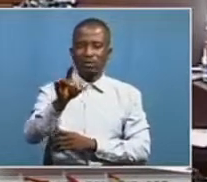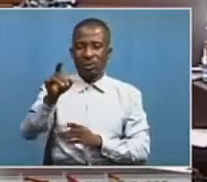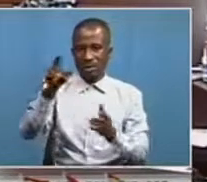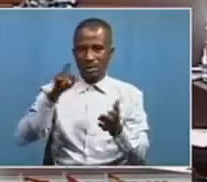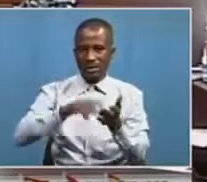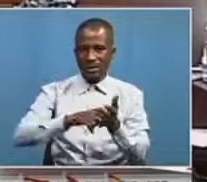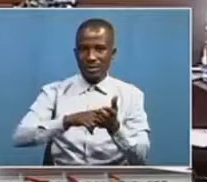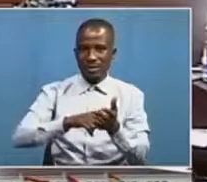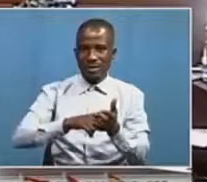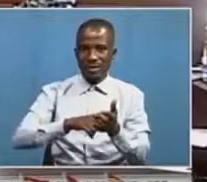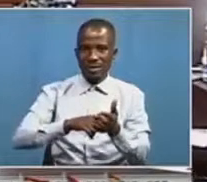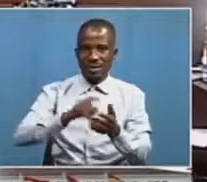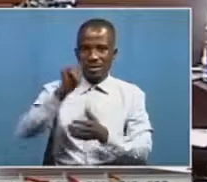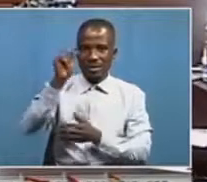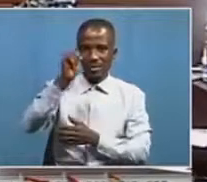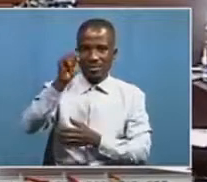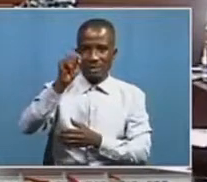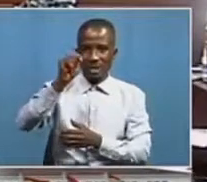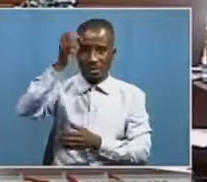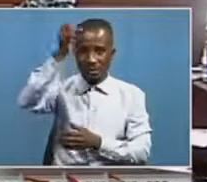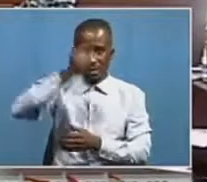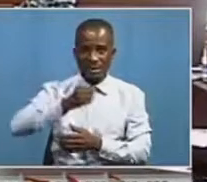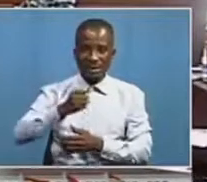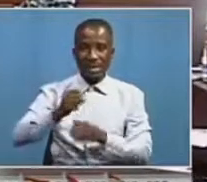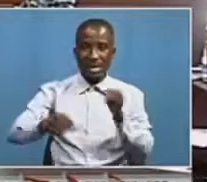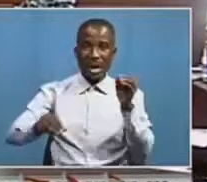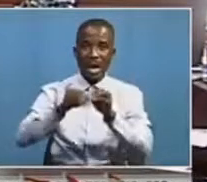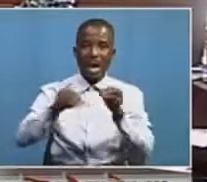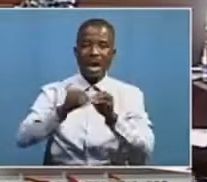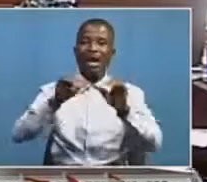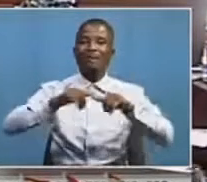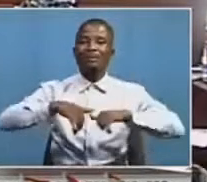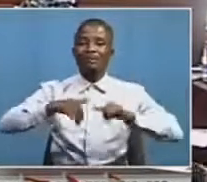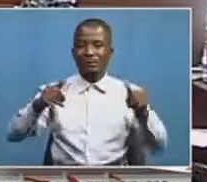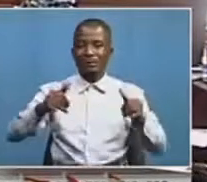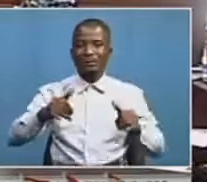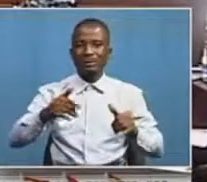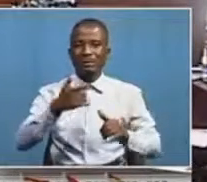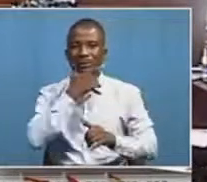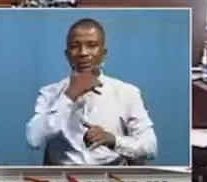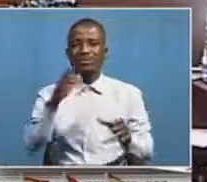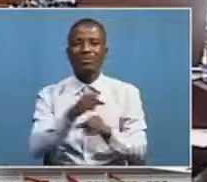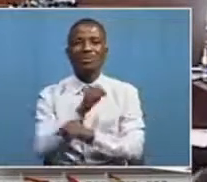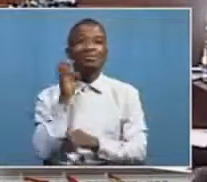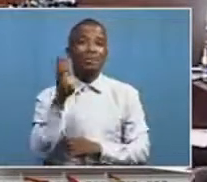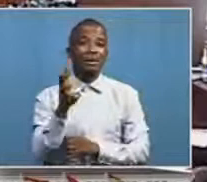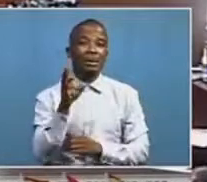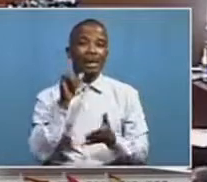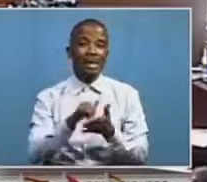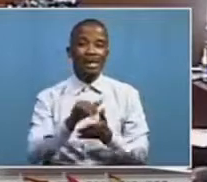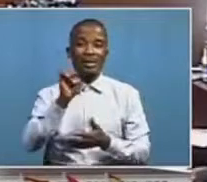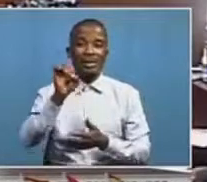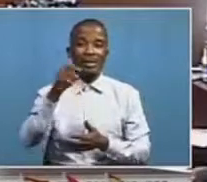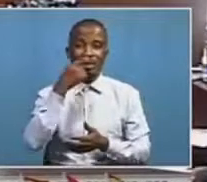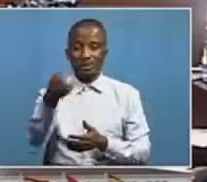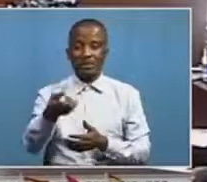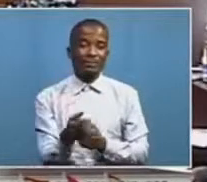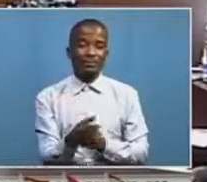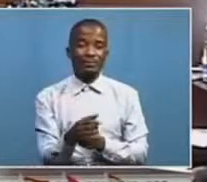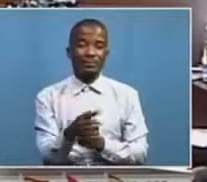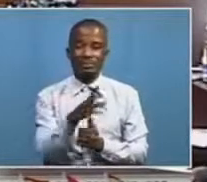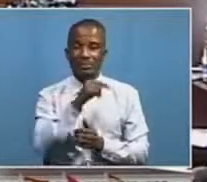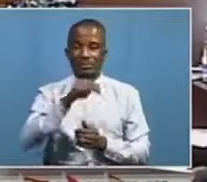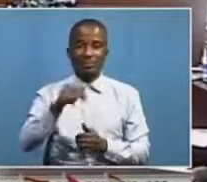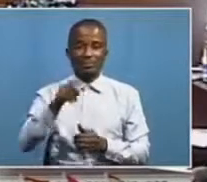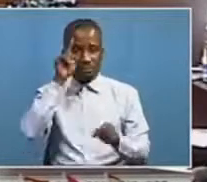128,018 registered voters in the Chiman South were to be added to petitioners' votes. The second respondent